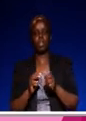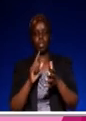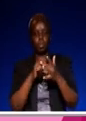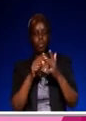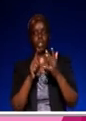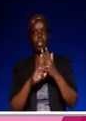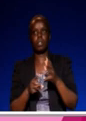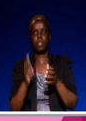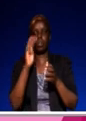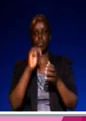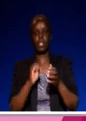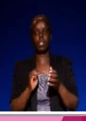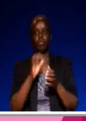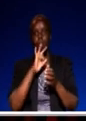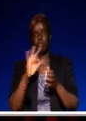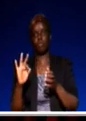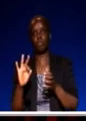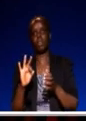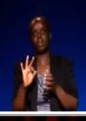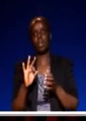molecular formula.